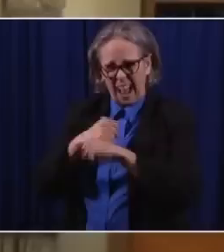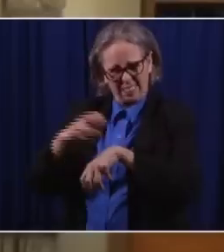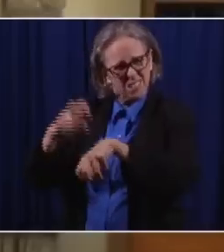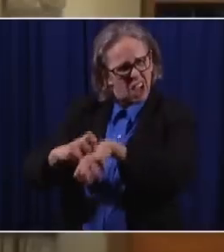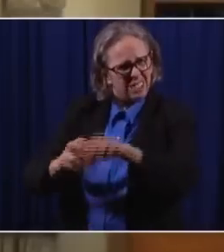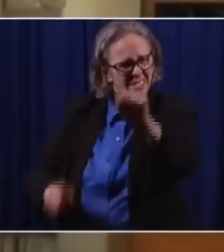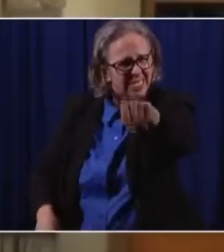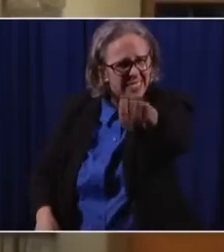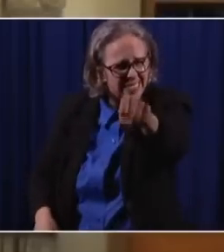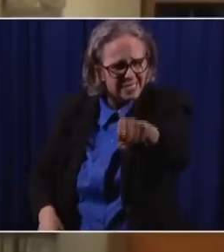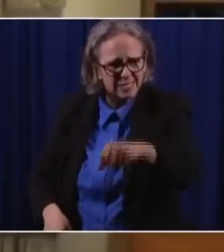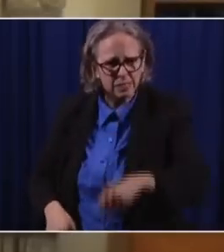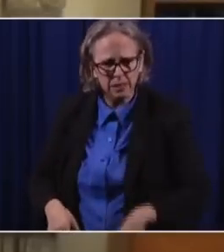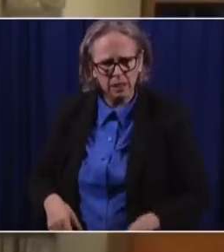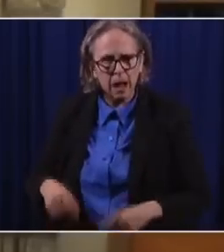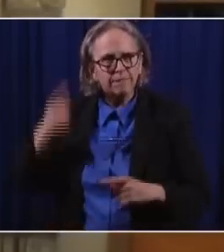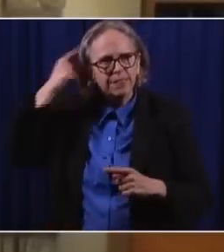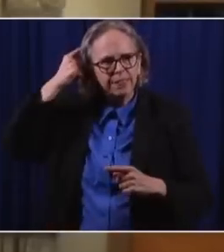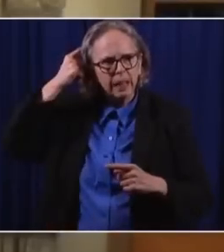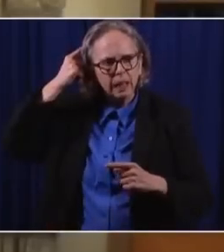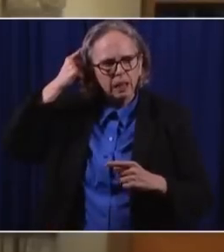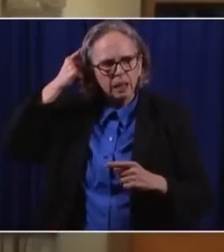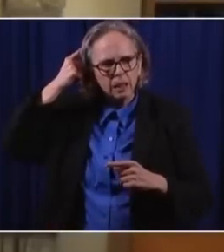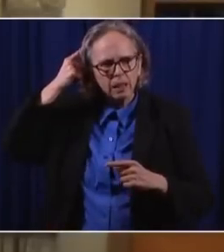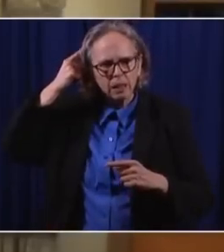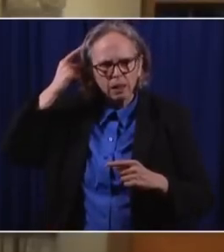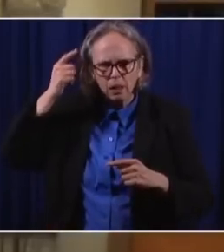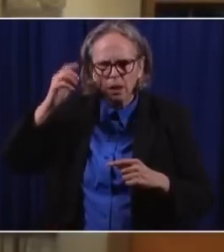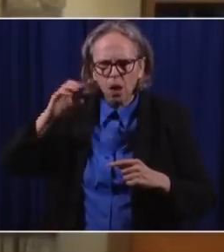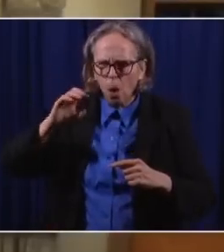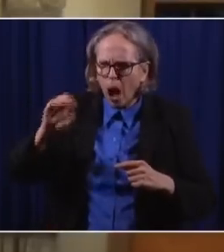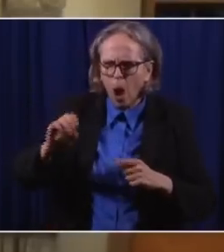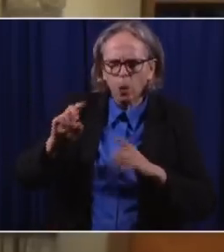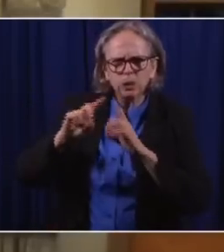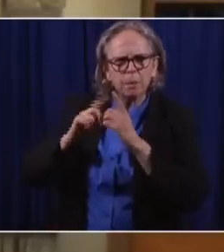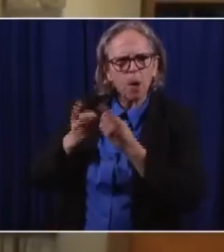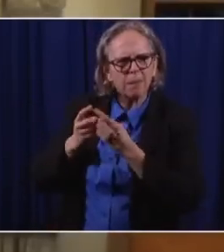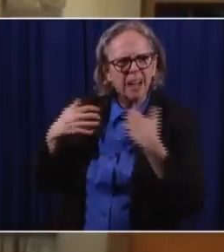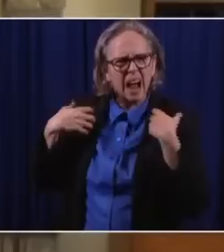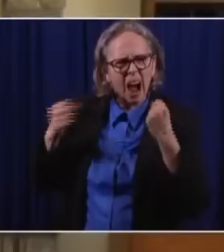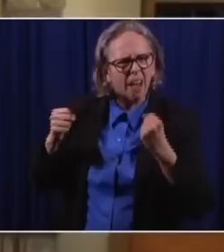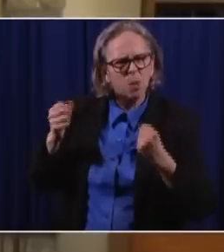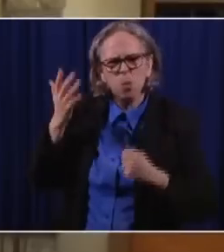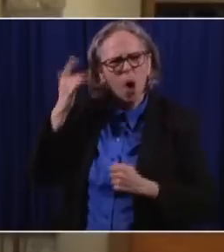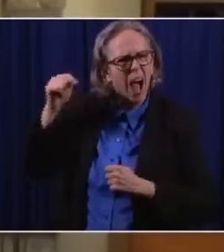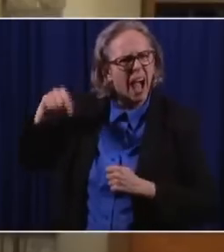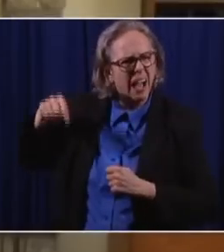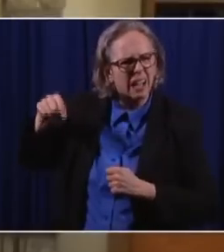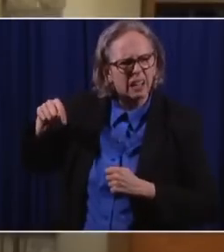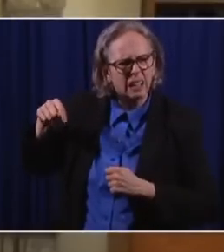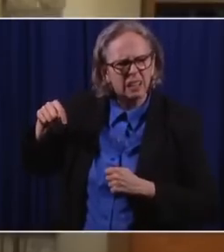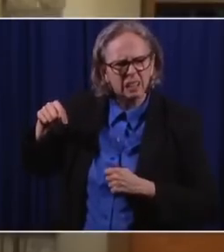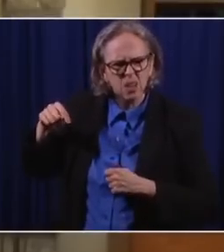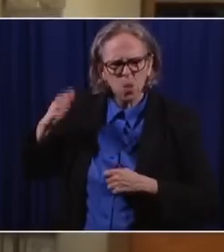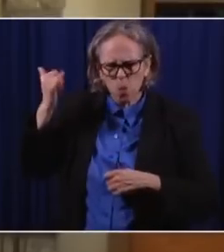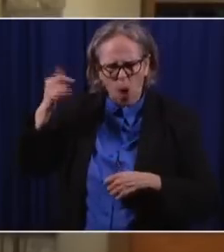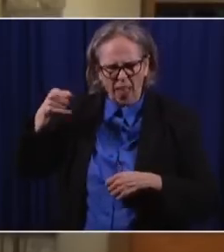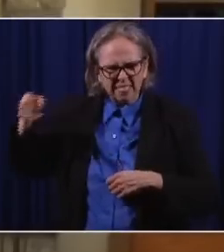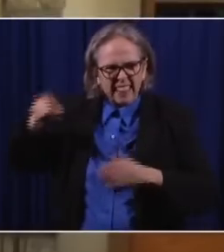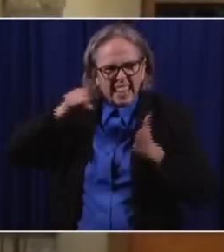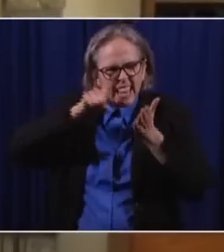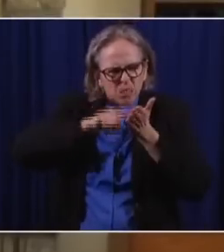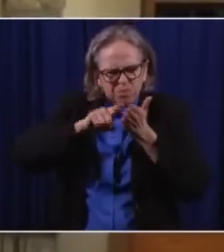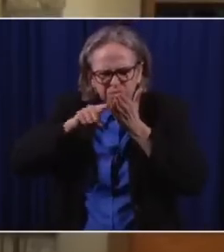Health, because the Ohio Department of Health is the epicenter for this, and they are really carrying out two separate